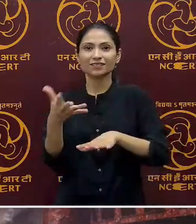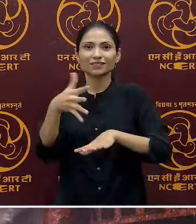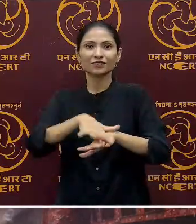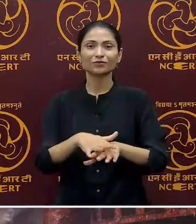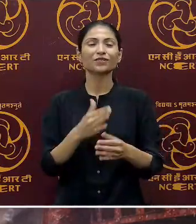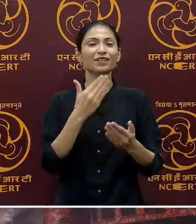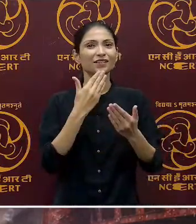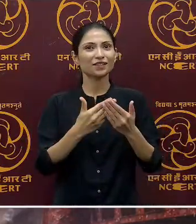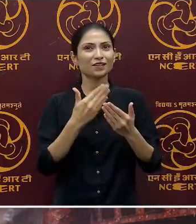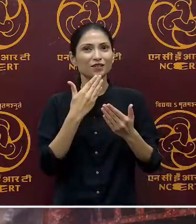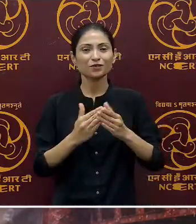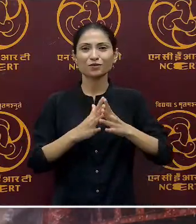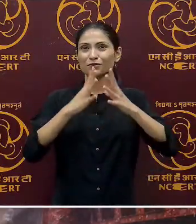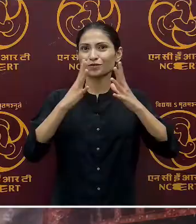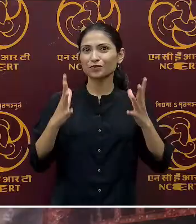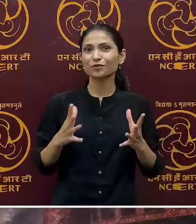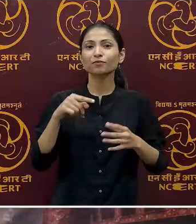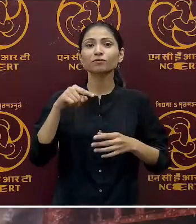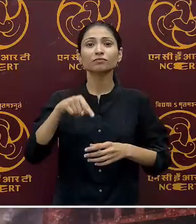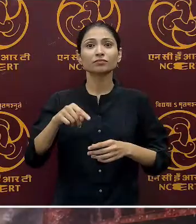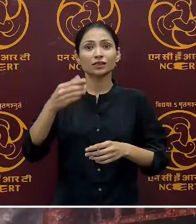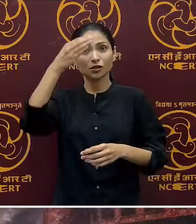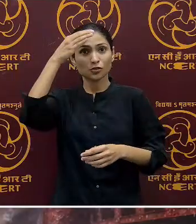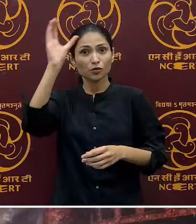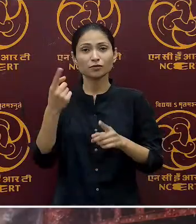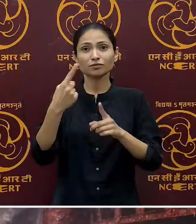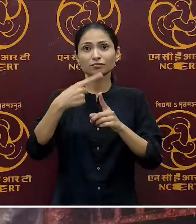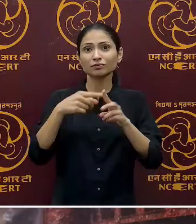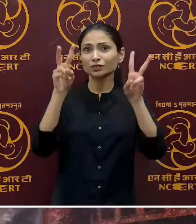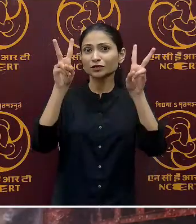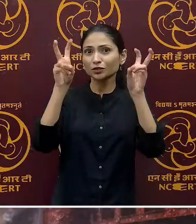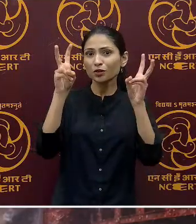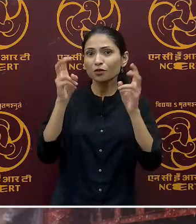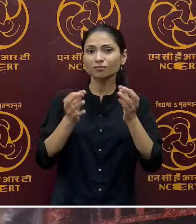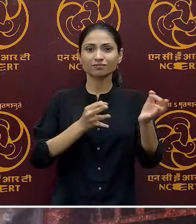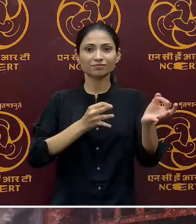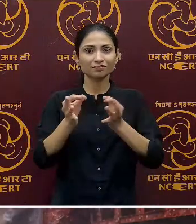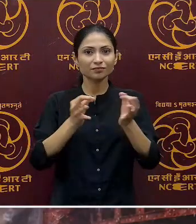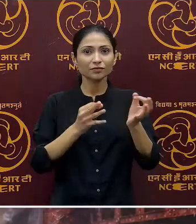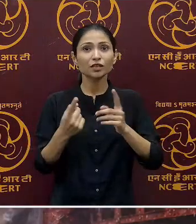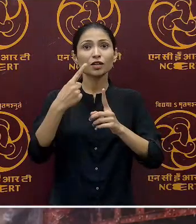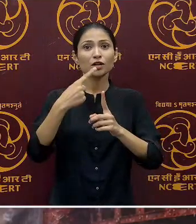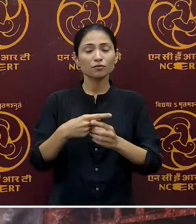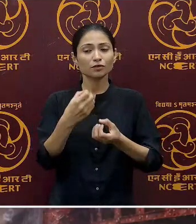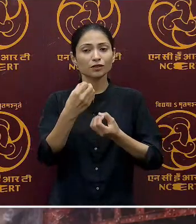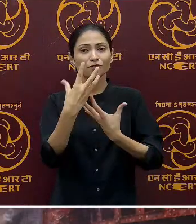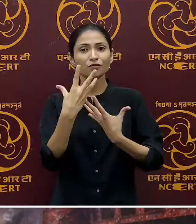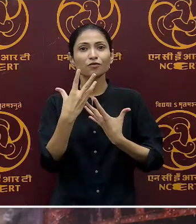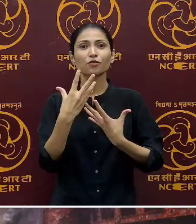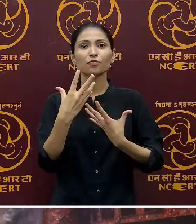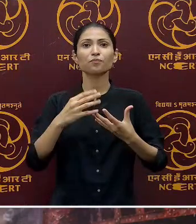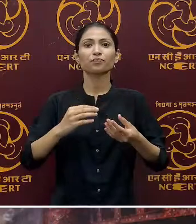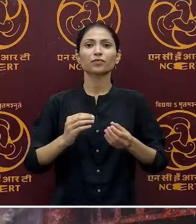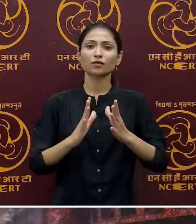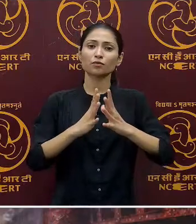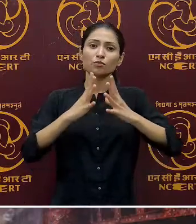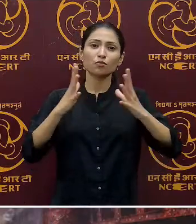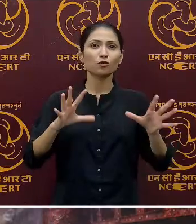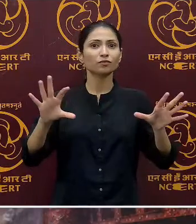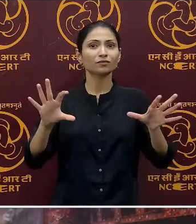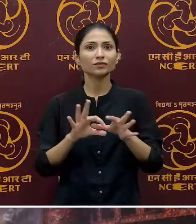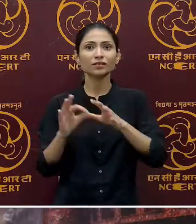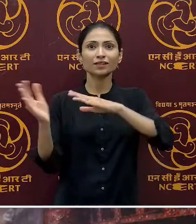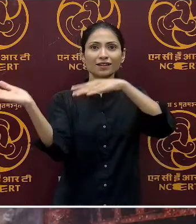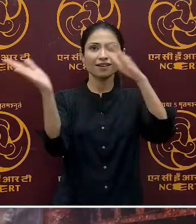much ma'am for explaining us this particular simulation and for letting us know so much about the effect of air and